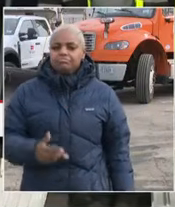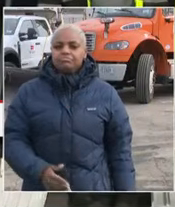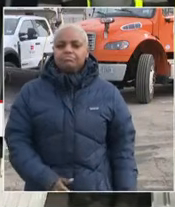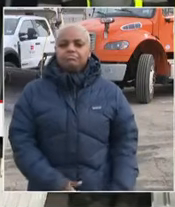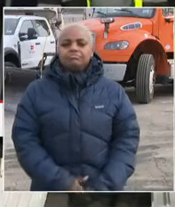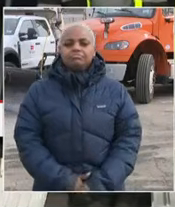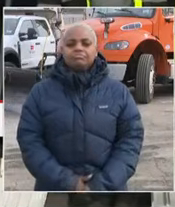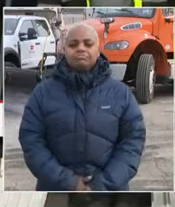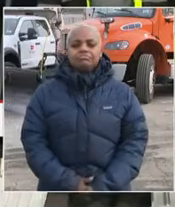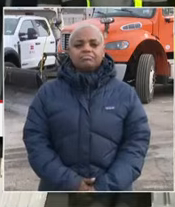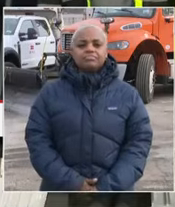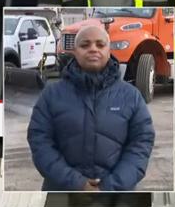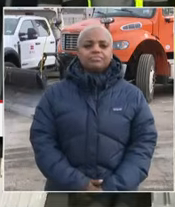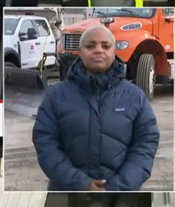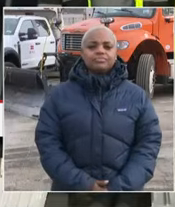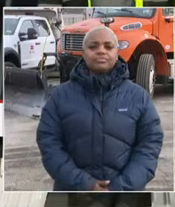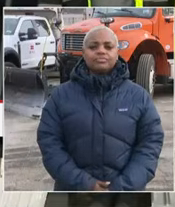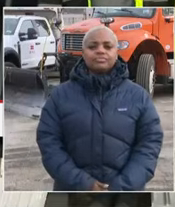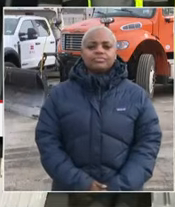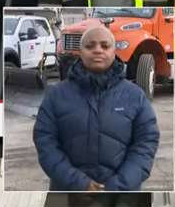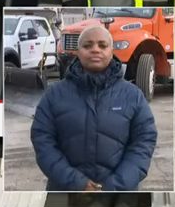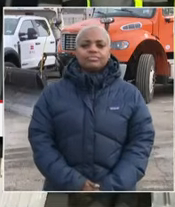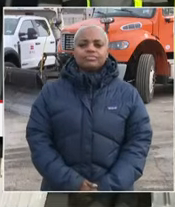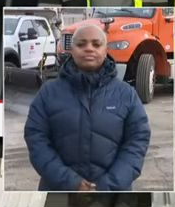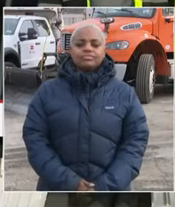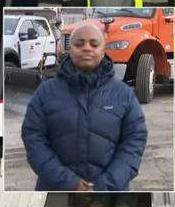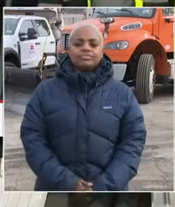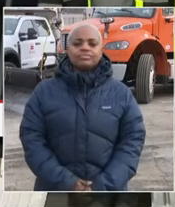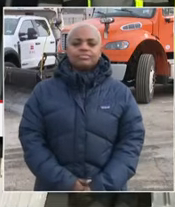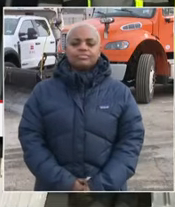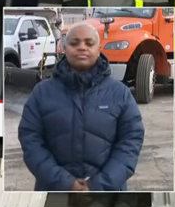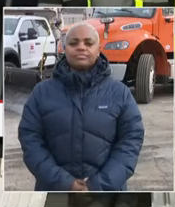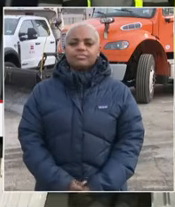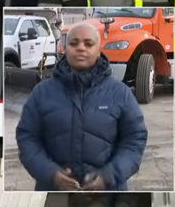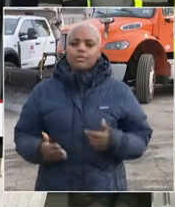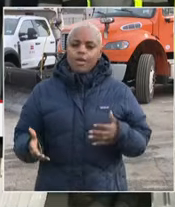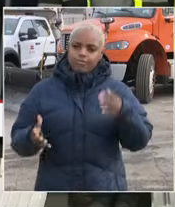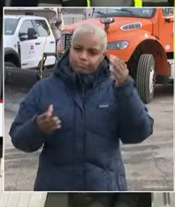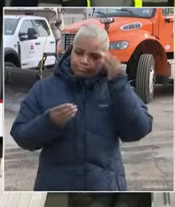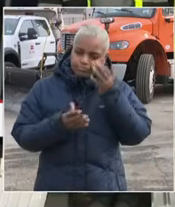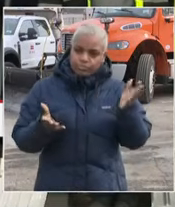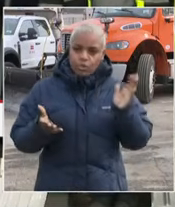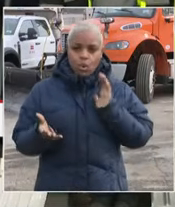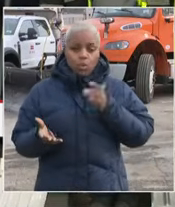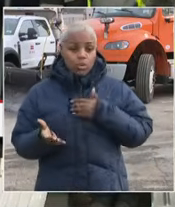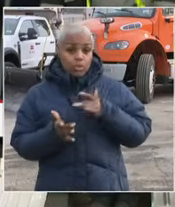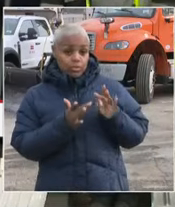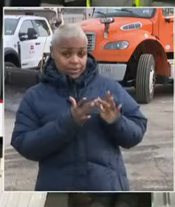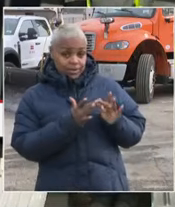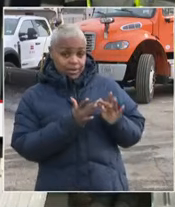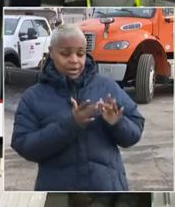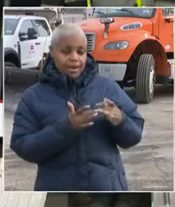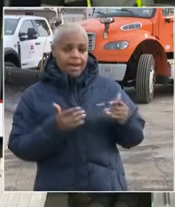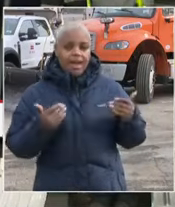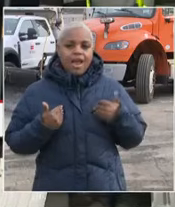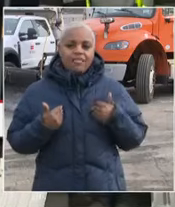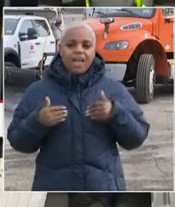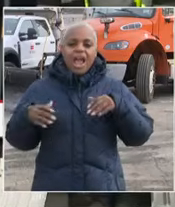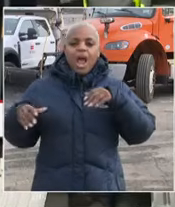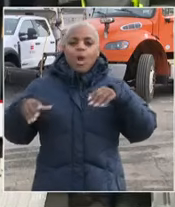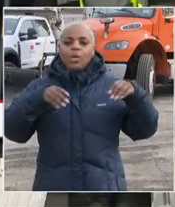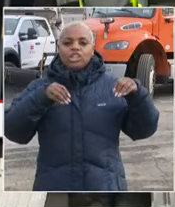I'd like to direct everybody, a great resource for us is our outage map. You can find on our web link. You can see it. And